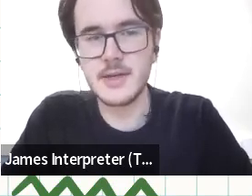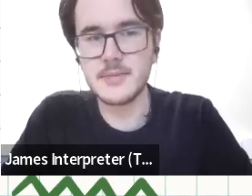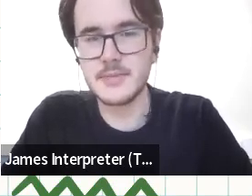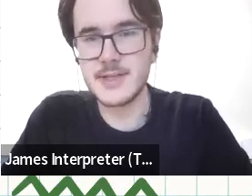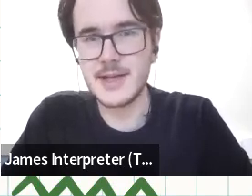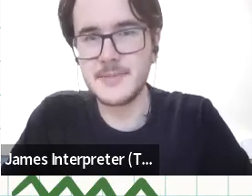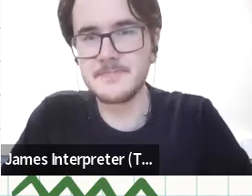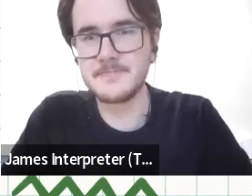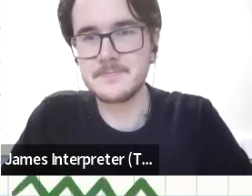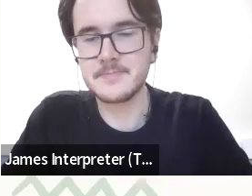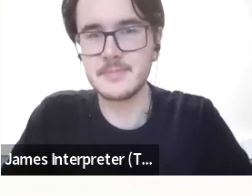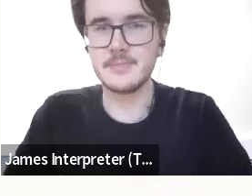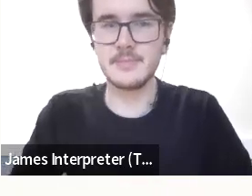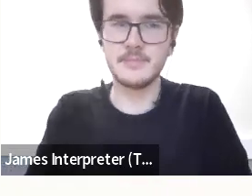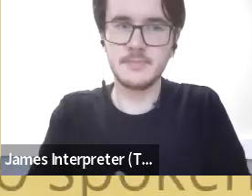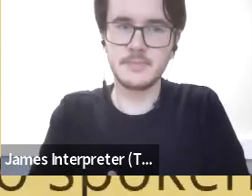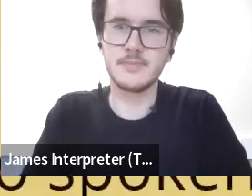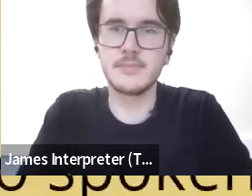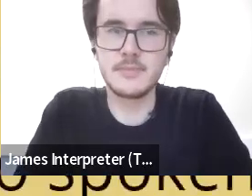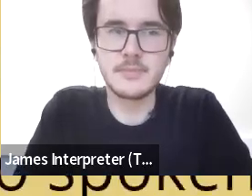Next slide, next slide.